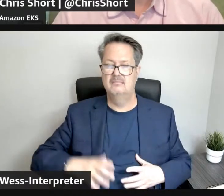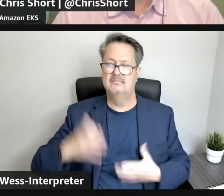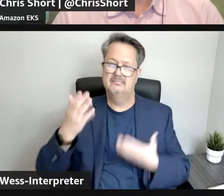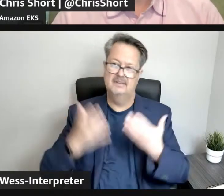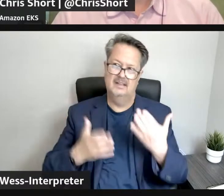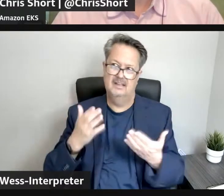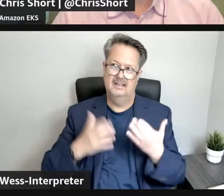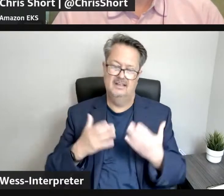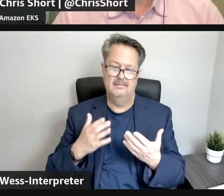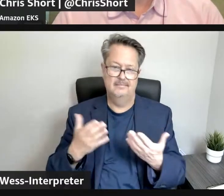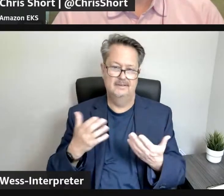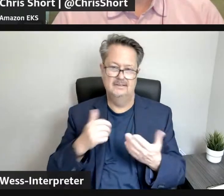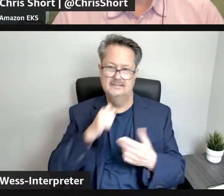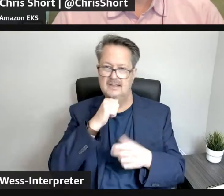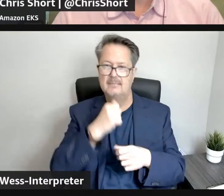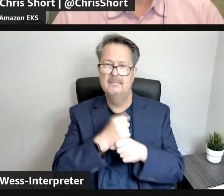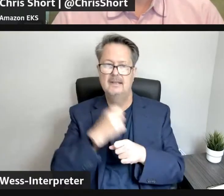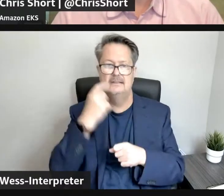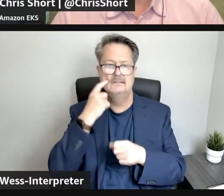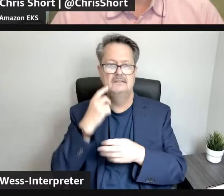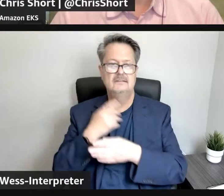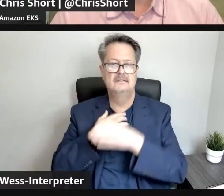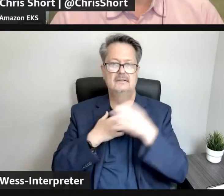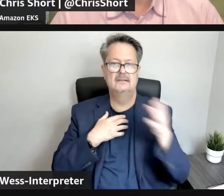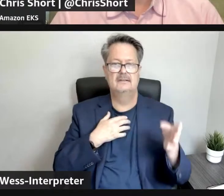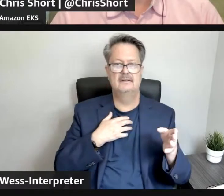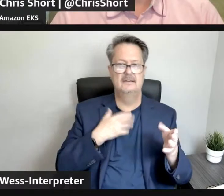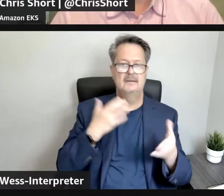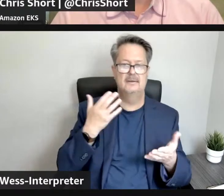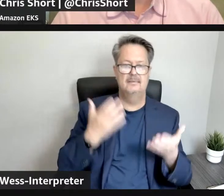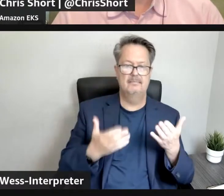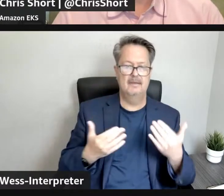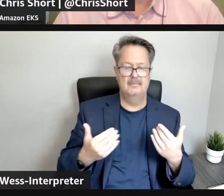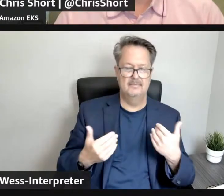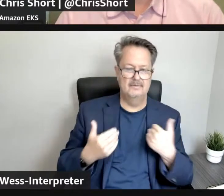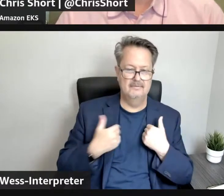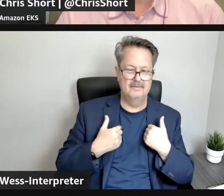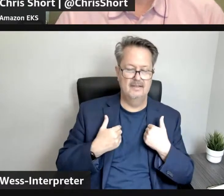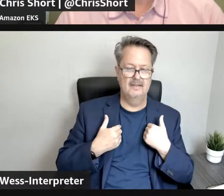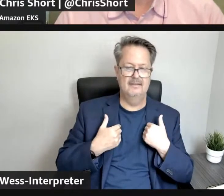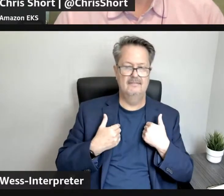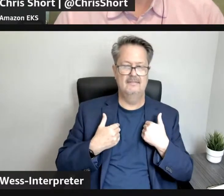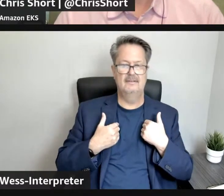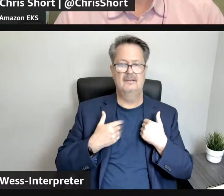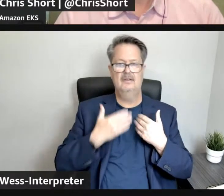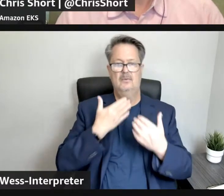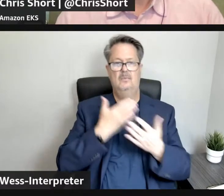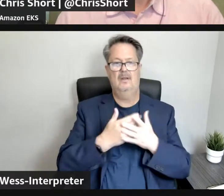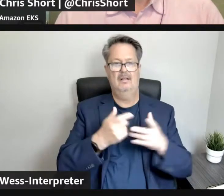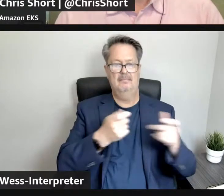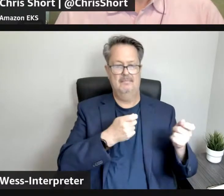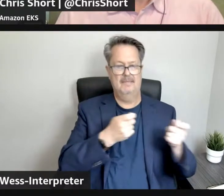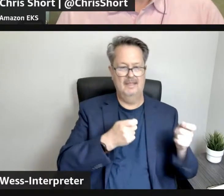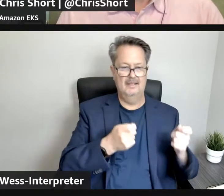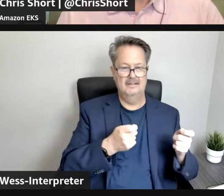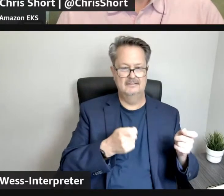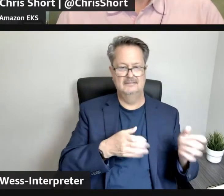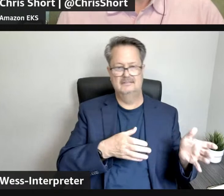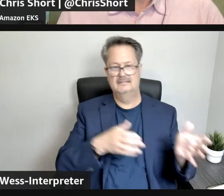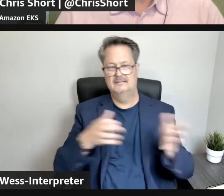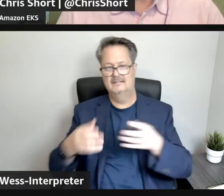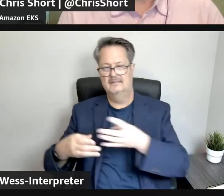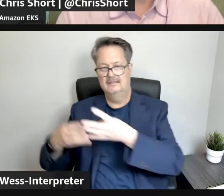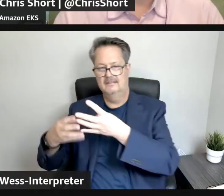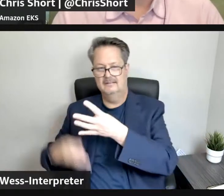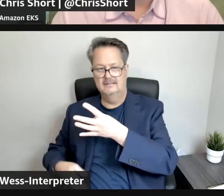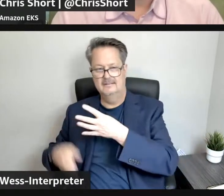sense, maybe if you've got one managed node group and small, but not a lot of nodes, and I think where we see kind of a lot of good impact is if you've got